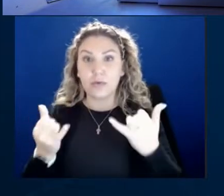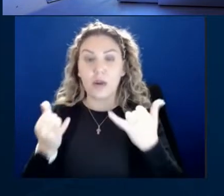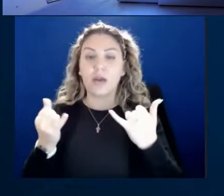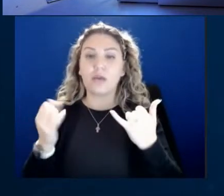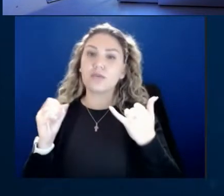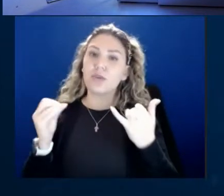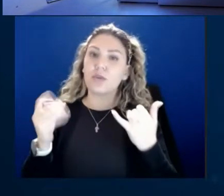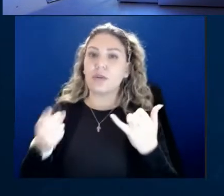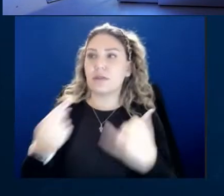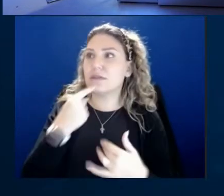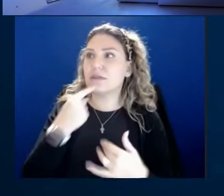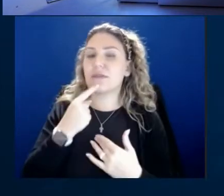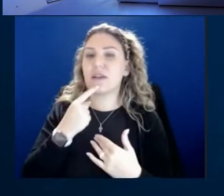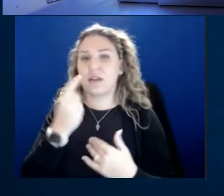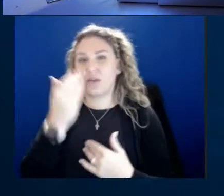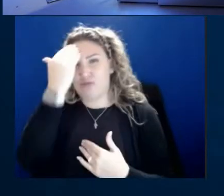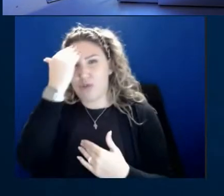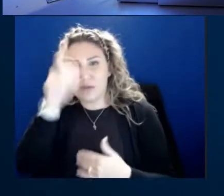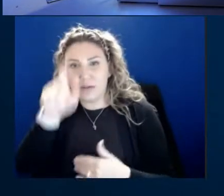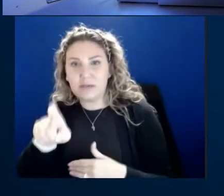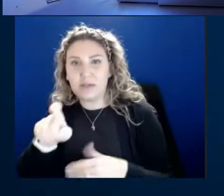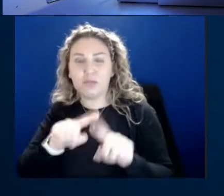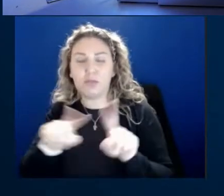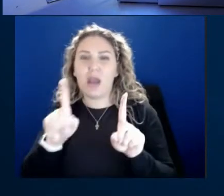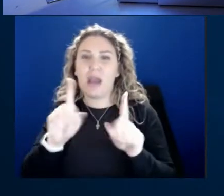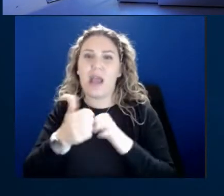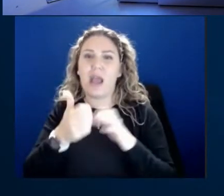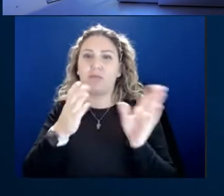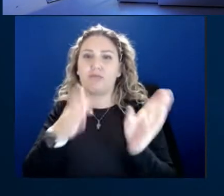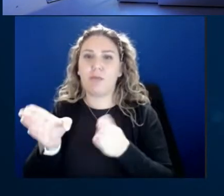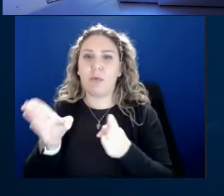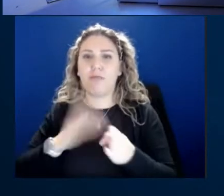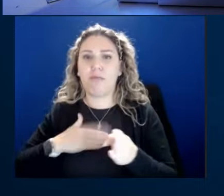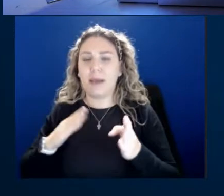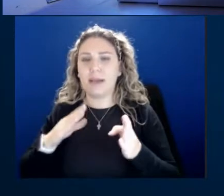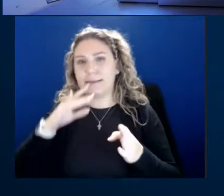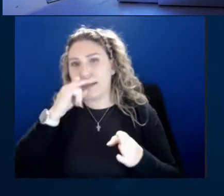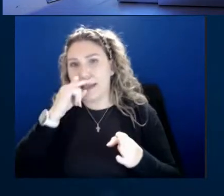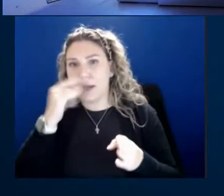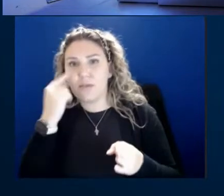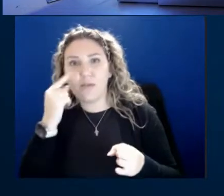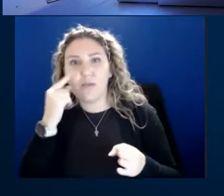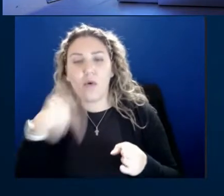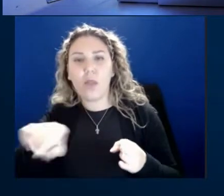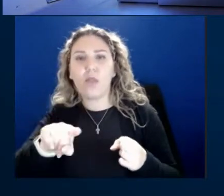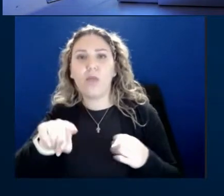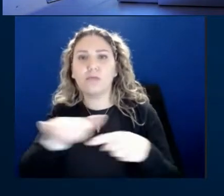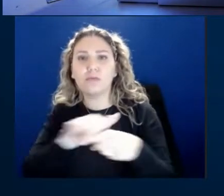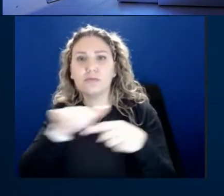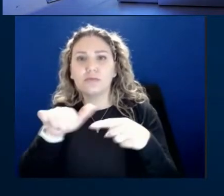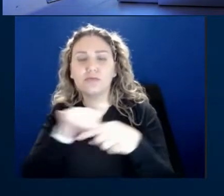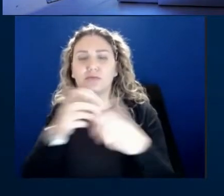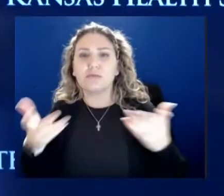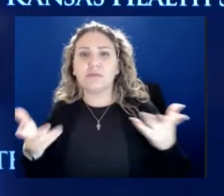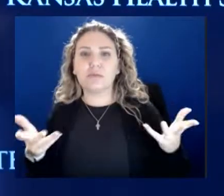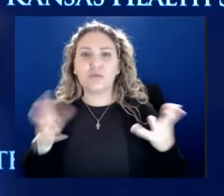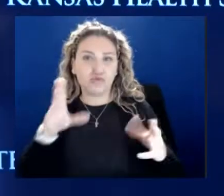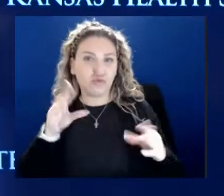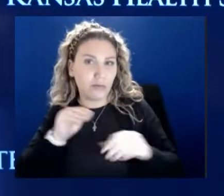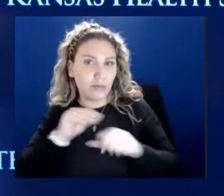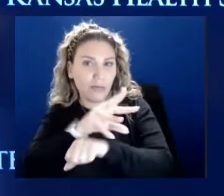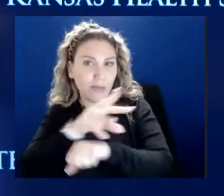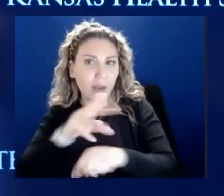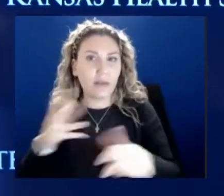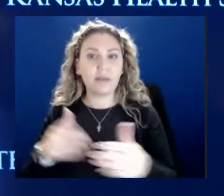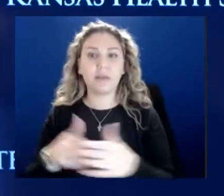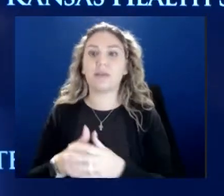saying he knows they're necessary, but how can I prepare my child for these drills? What's your advice? Great question. One, talk to the